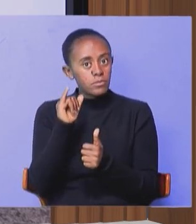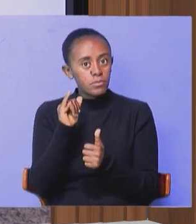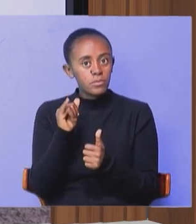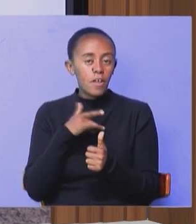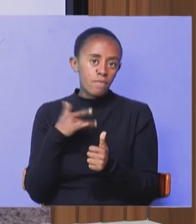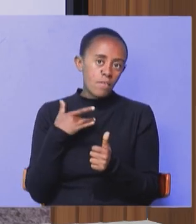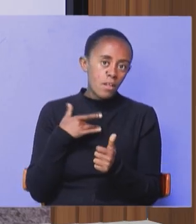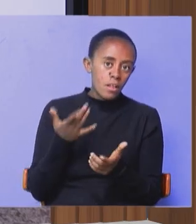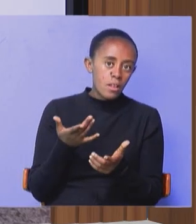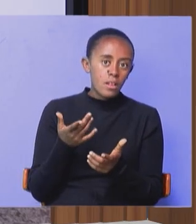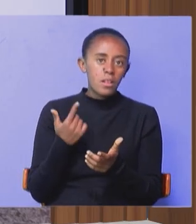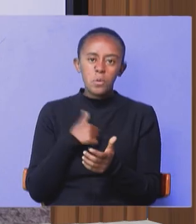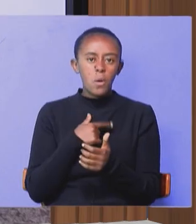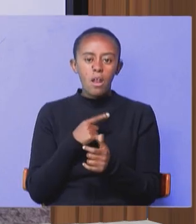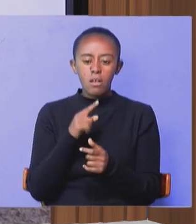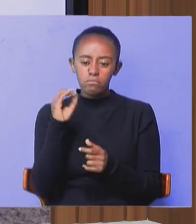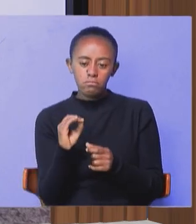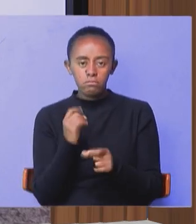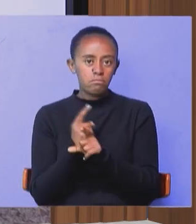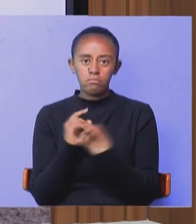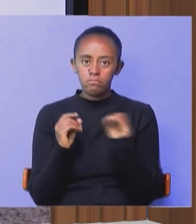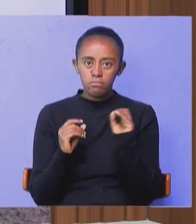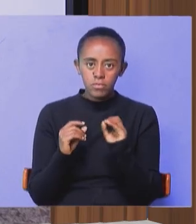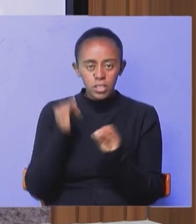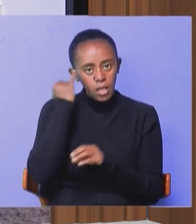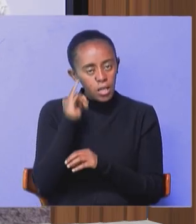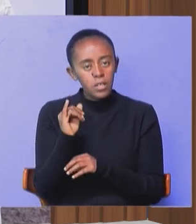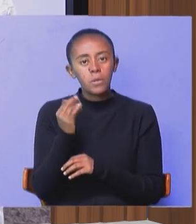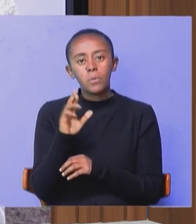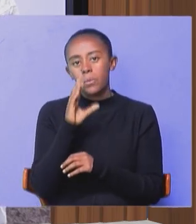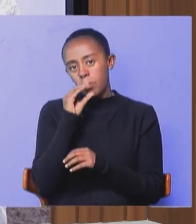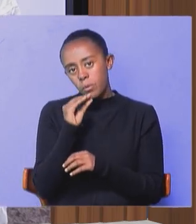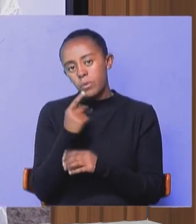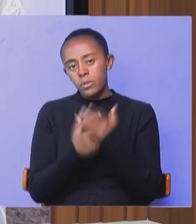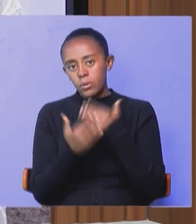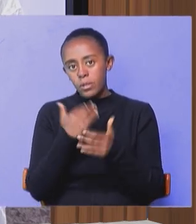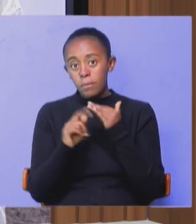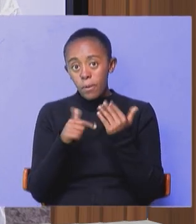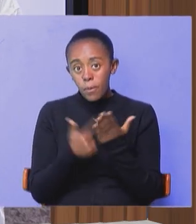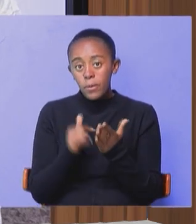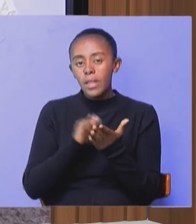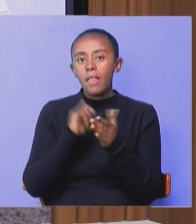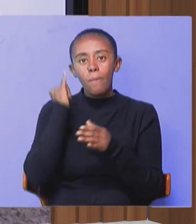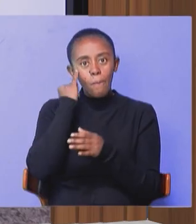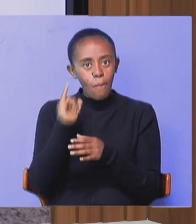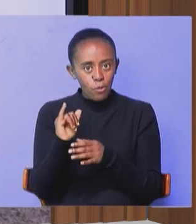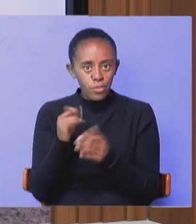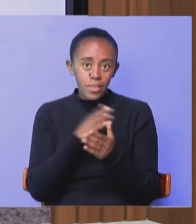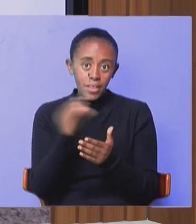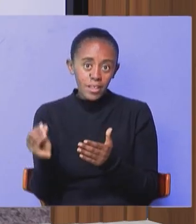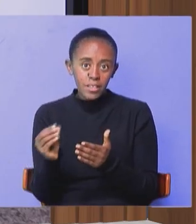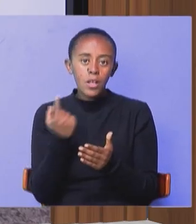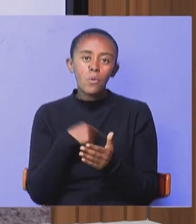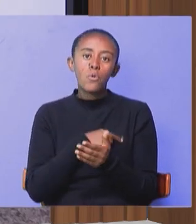feel that we are not sure about the idea that we are talking about at that point. And